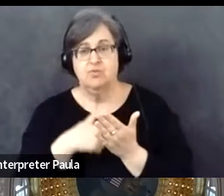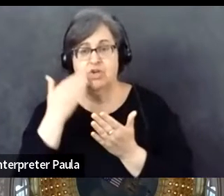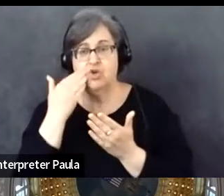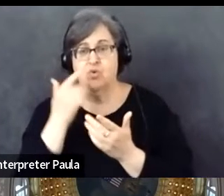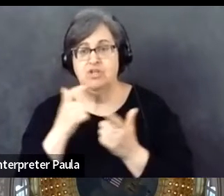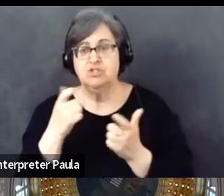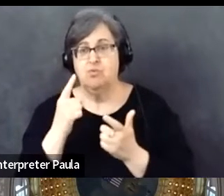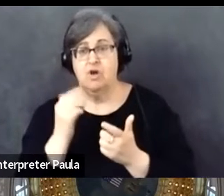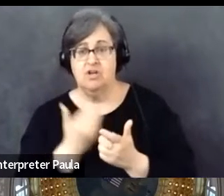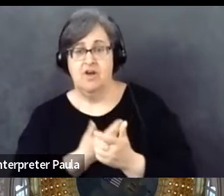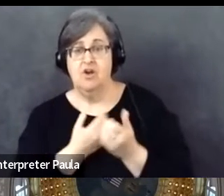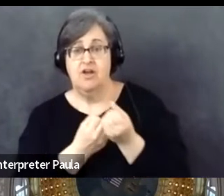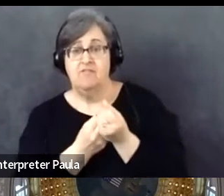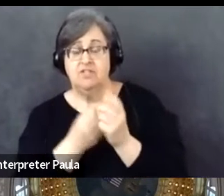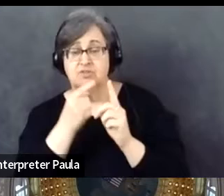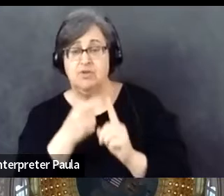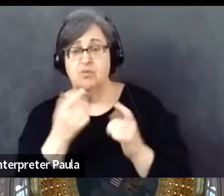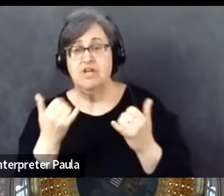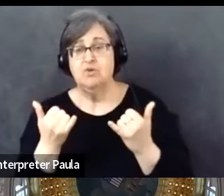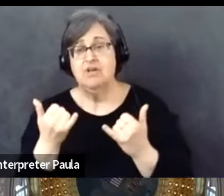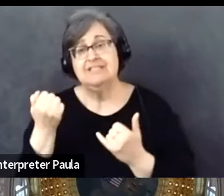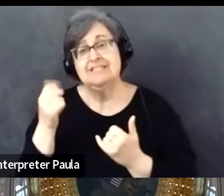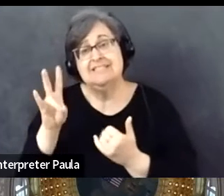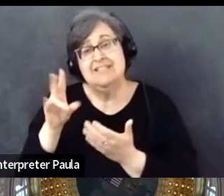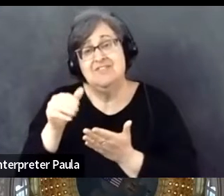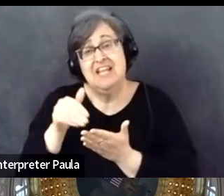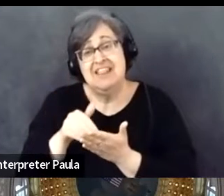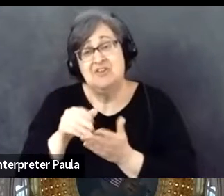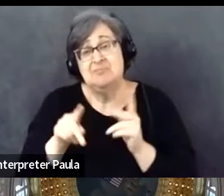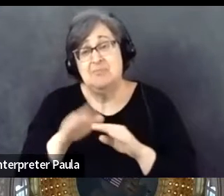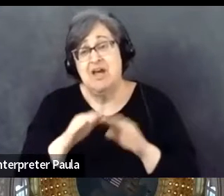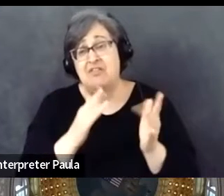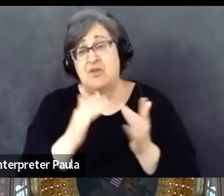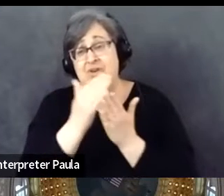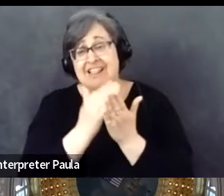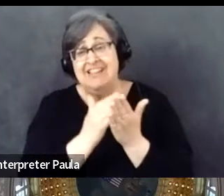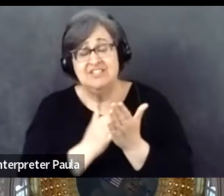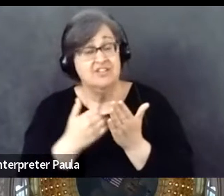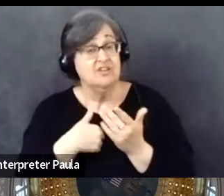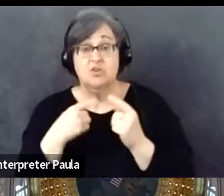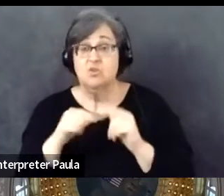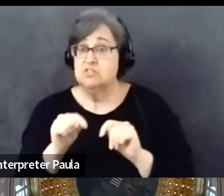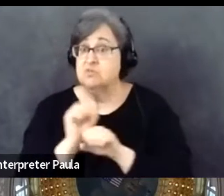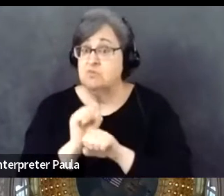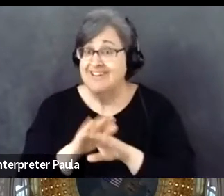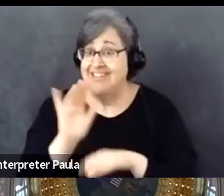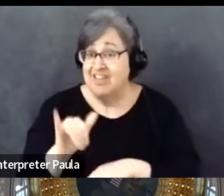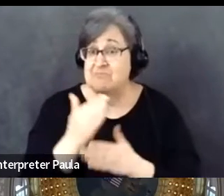one of our advocacy points. There's right now 17,000 people on the waiting list. We're still trying to work on that piece of it.